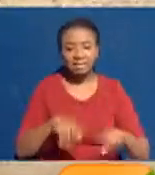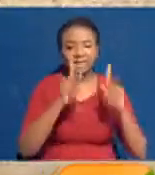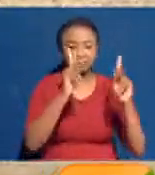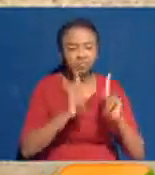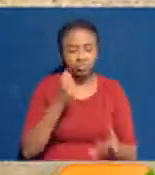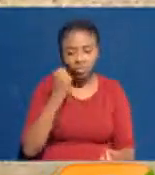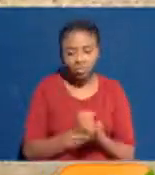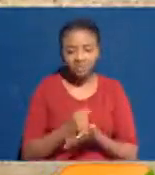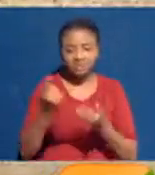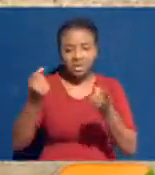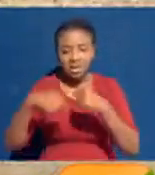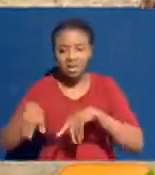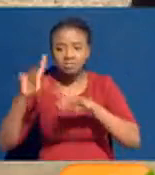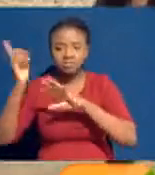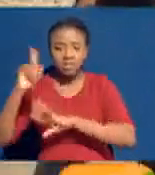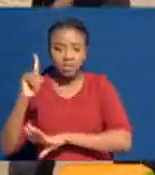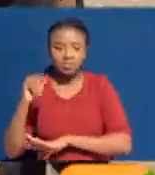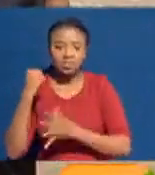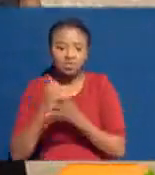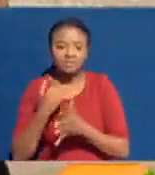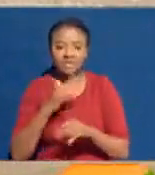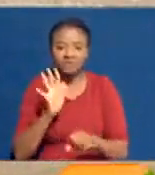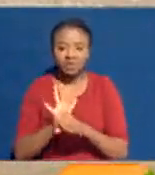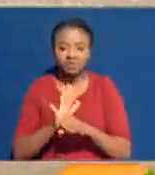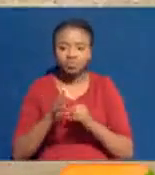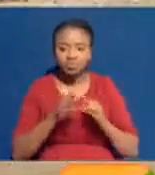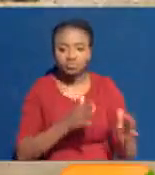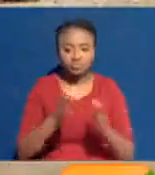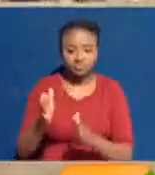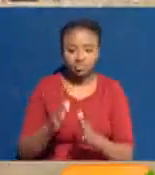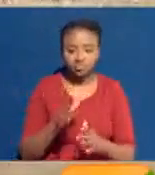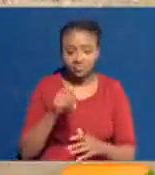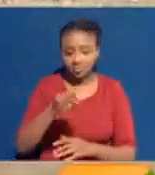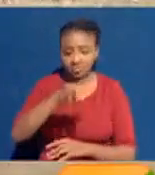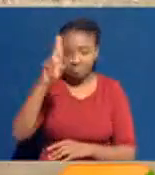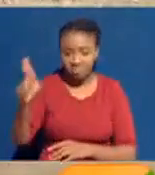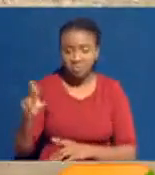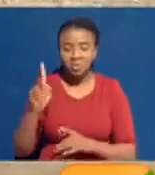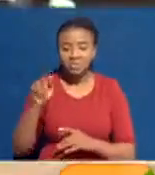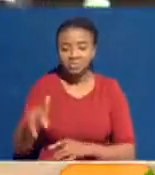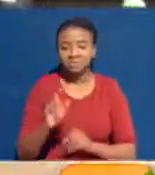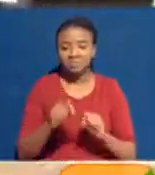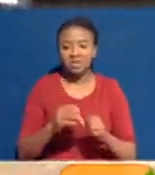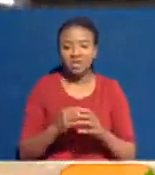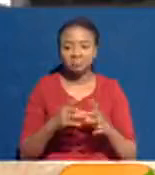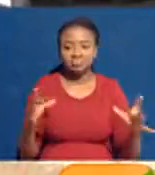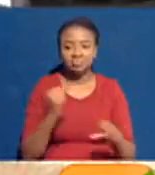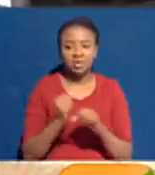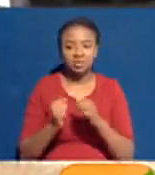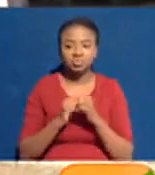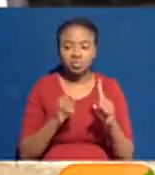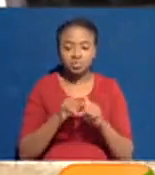visit our Nairobi office. There is plenty of opportunity with this platform for growth and expansion especially. Today